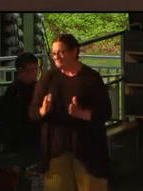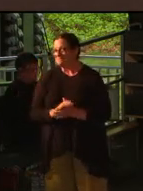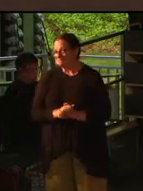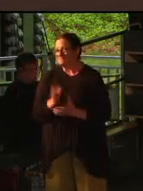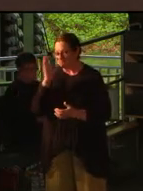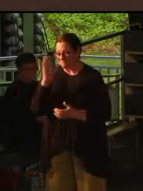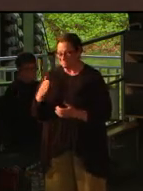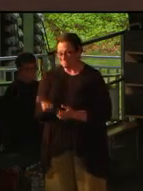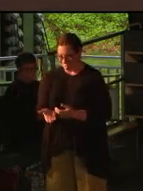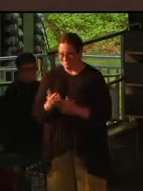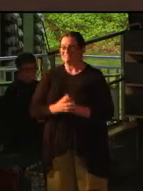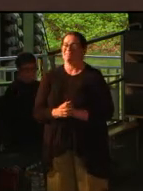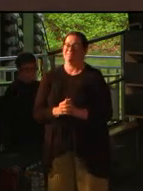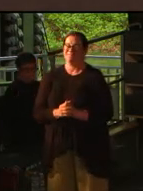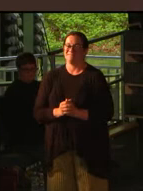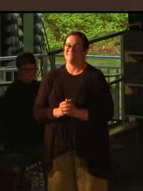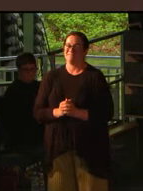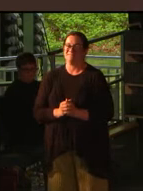graduate.